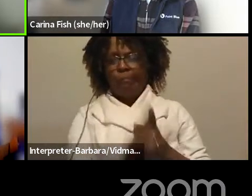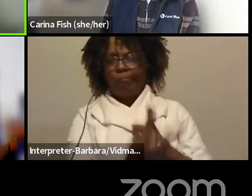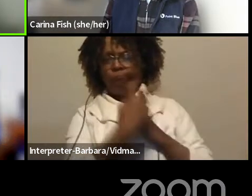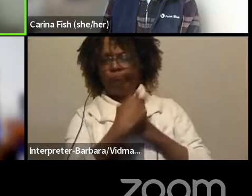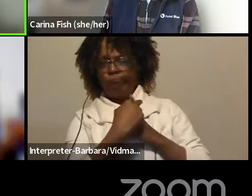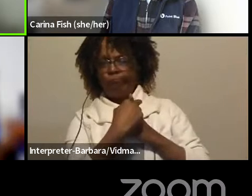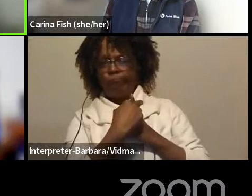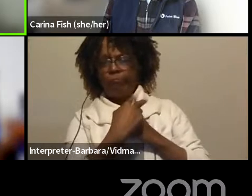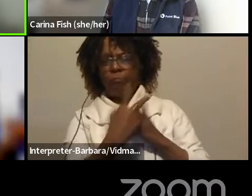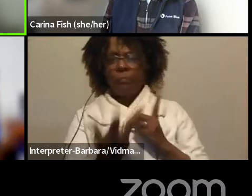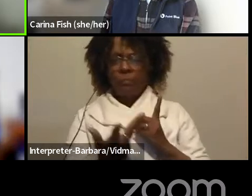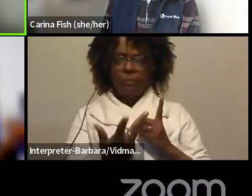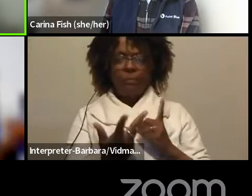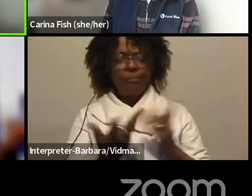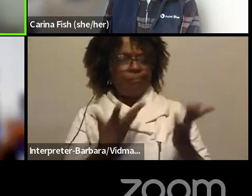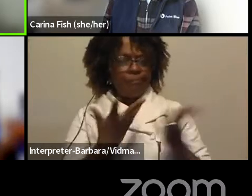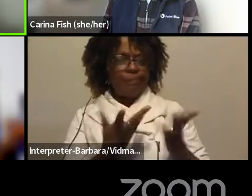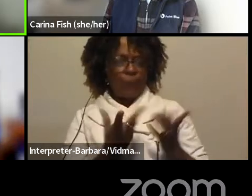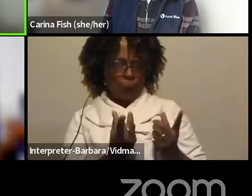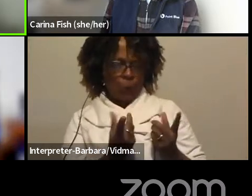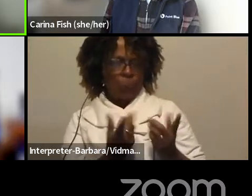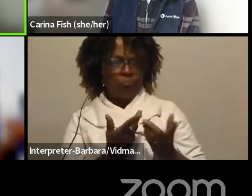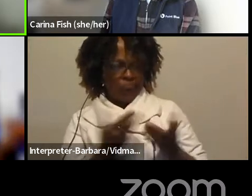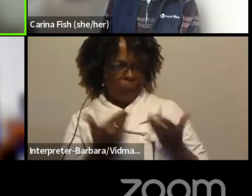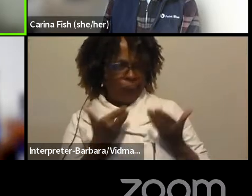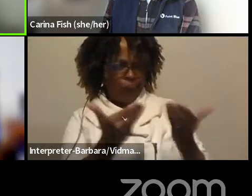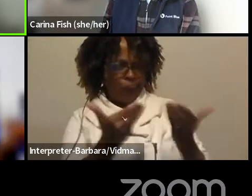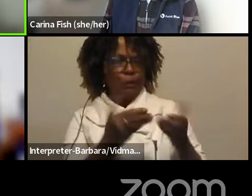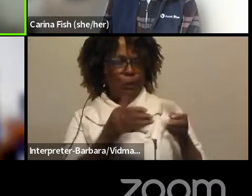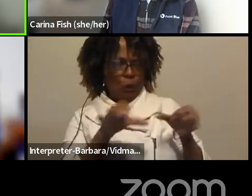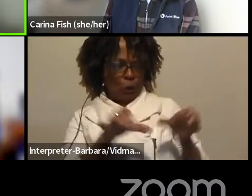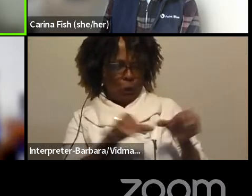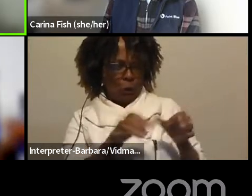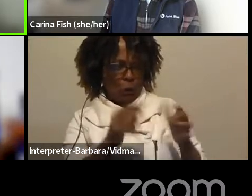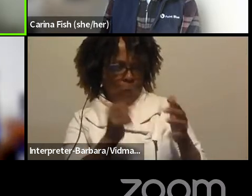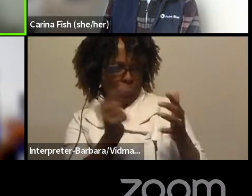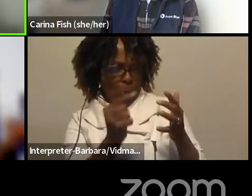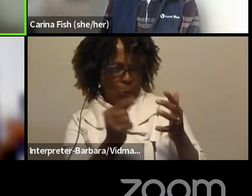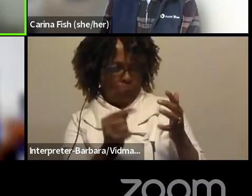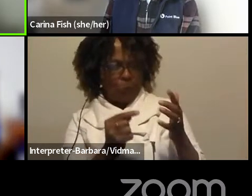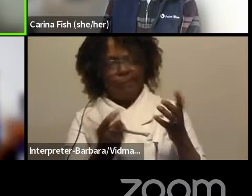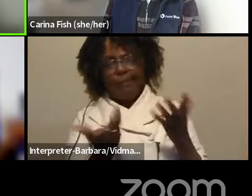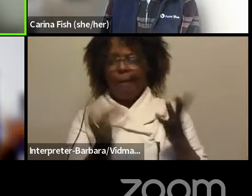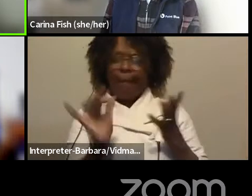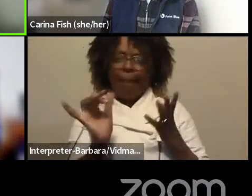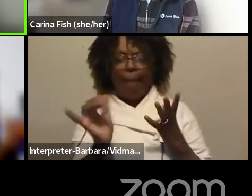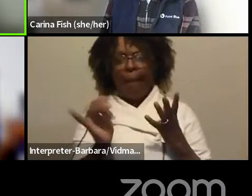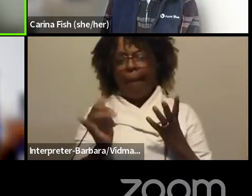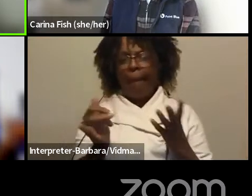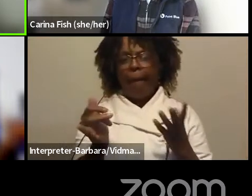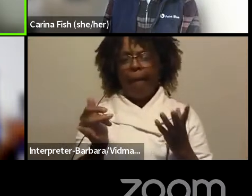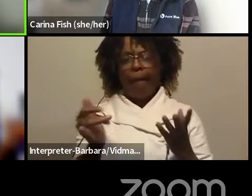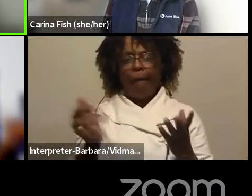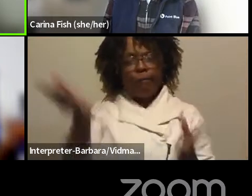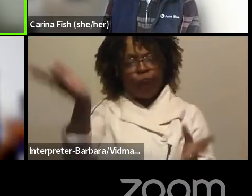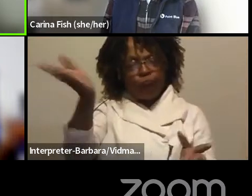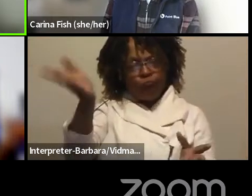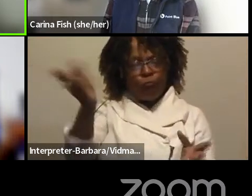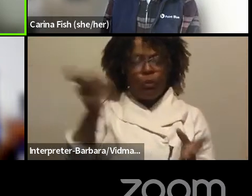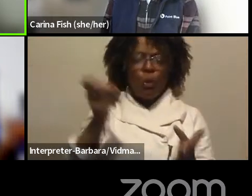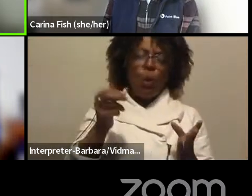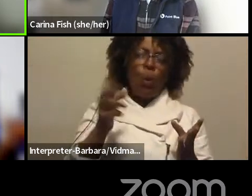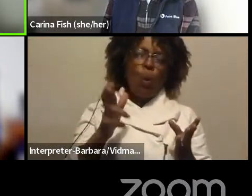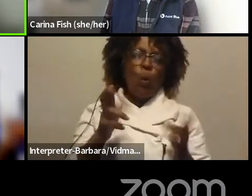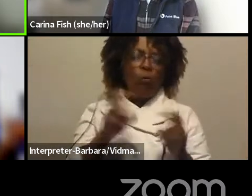students in our department were asked to do numerous things, numerous talks, meetings with our peers,